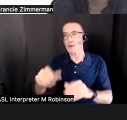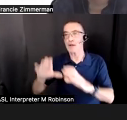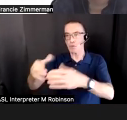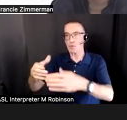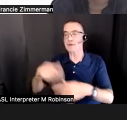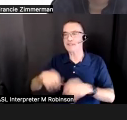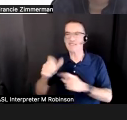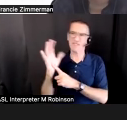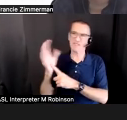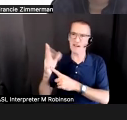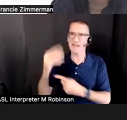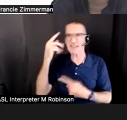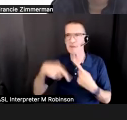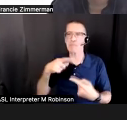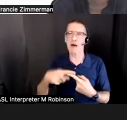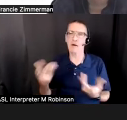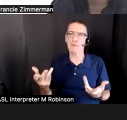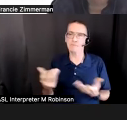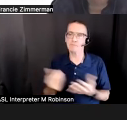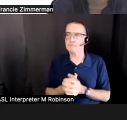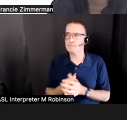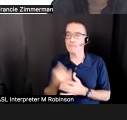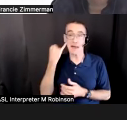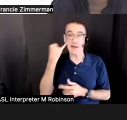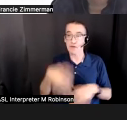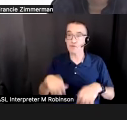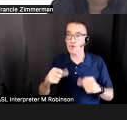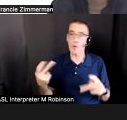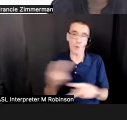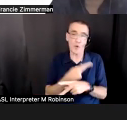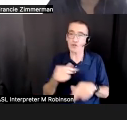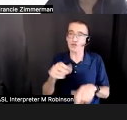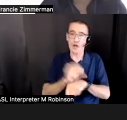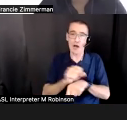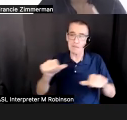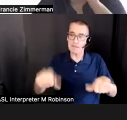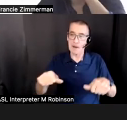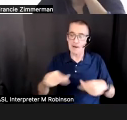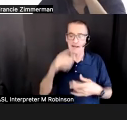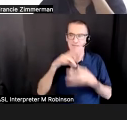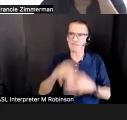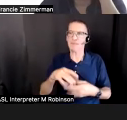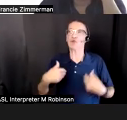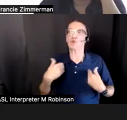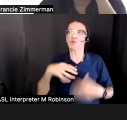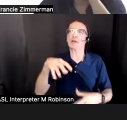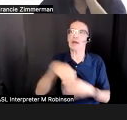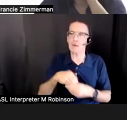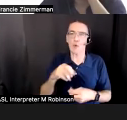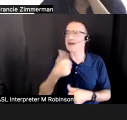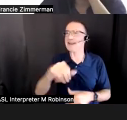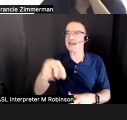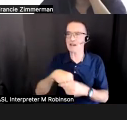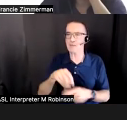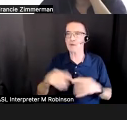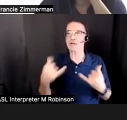5 minutes and think about, if you were going to do the worst job possible, and think about it in terms of youth engagement or any engagement, but